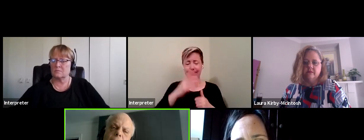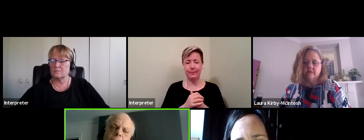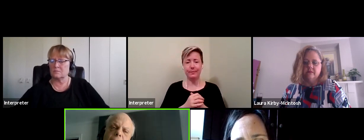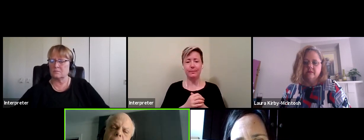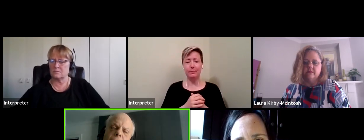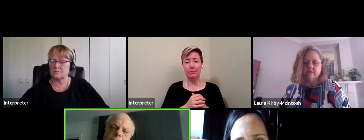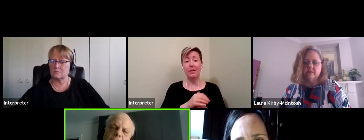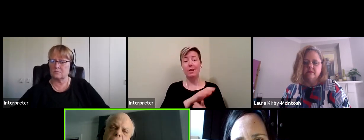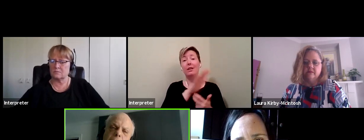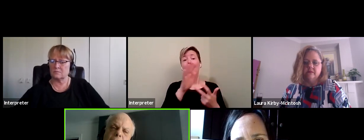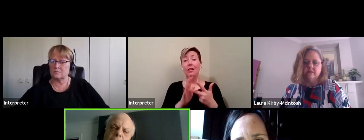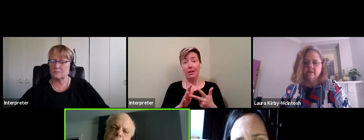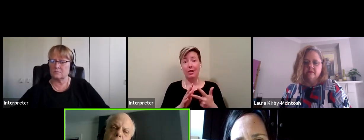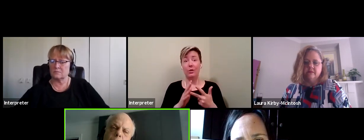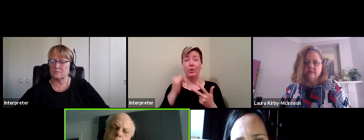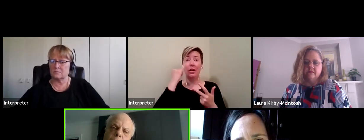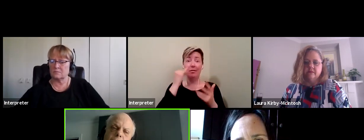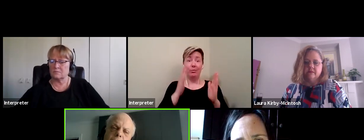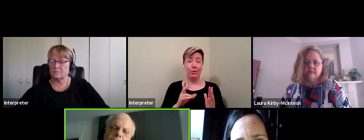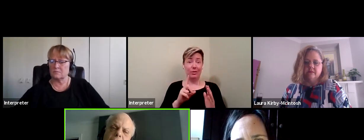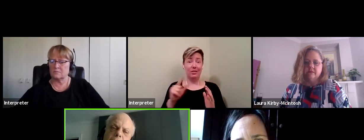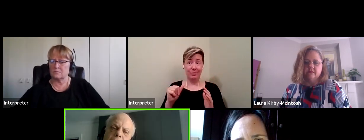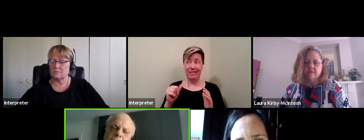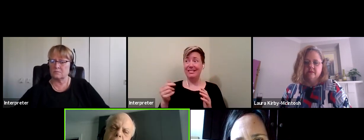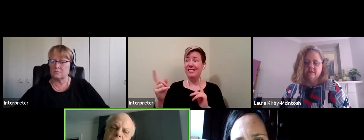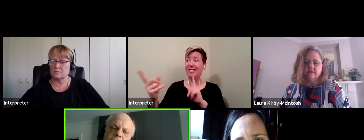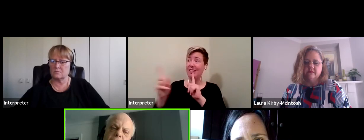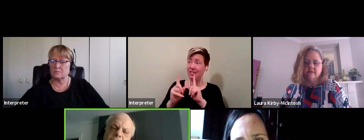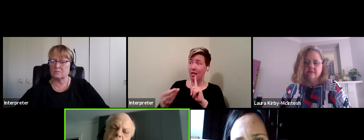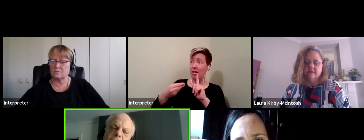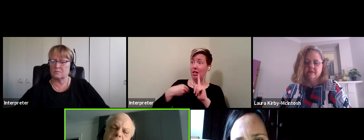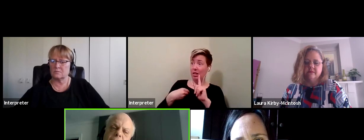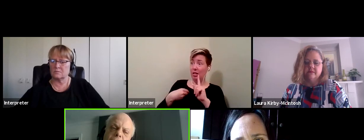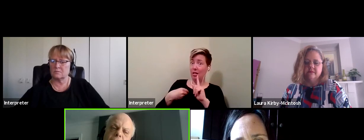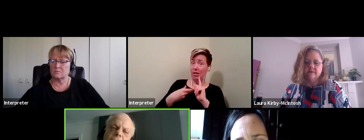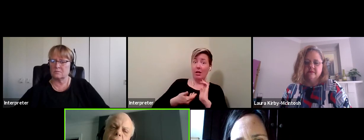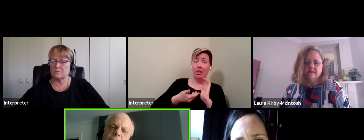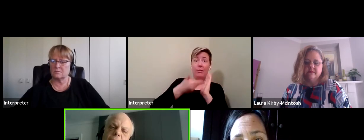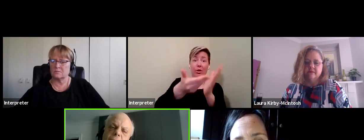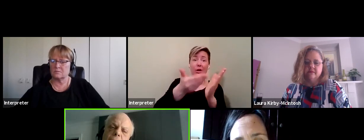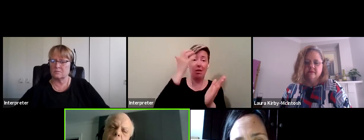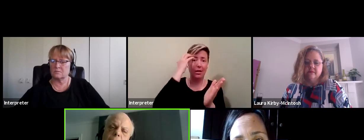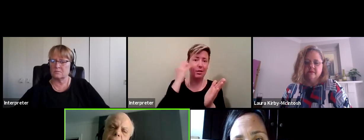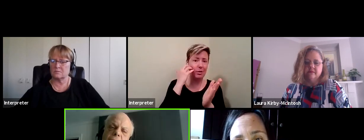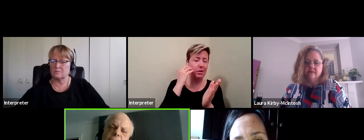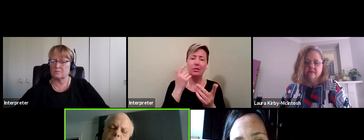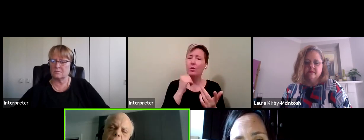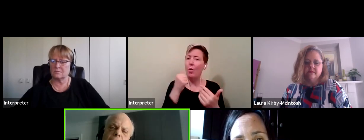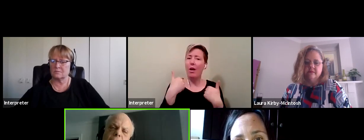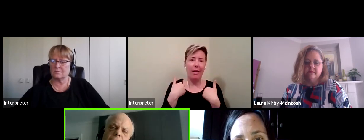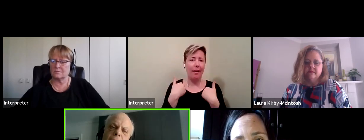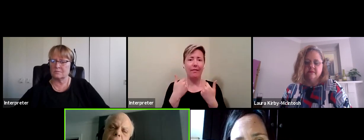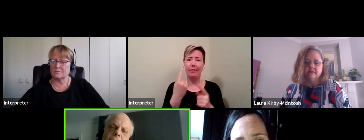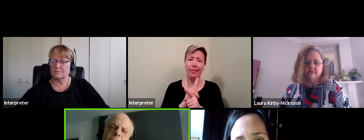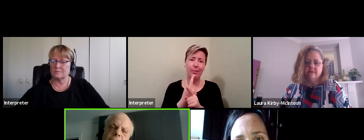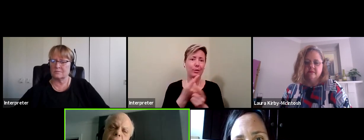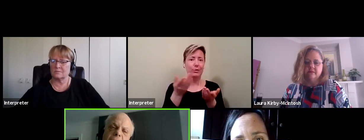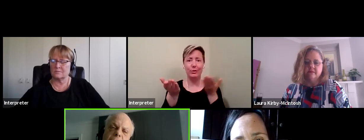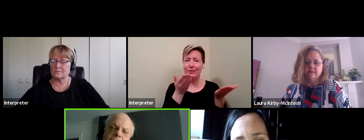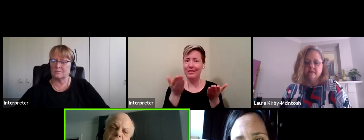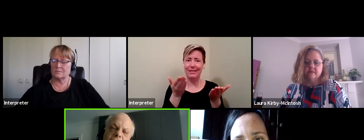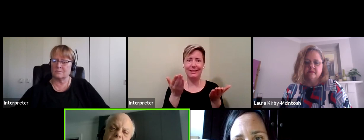they end up in the hospital where there may not be the services they need and there are rules against bringing them in, even